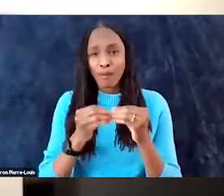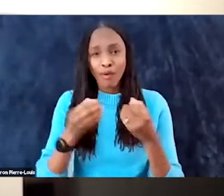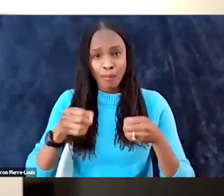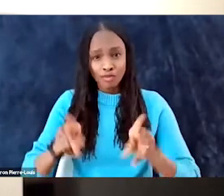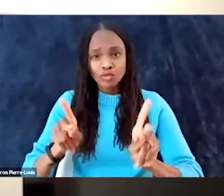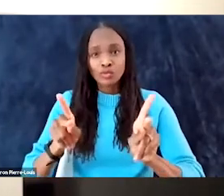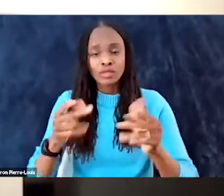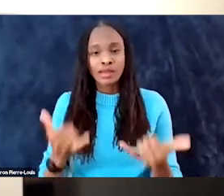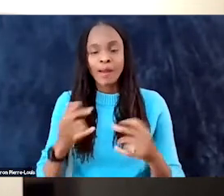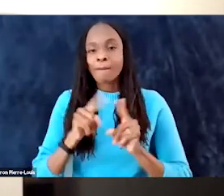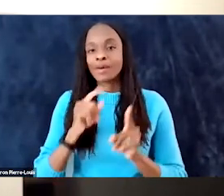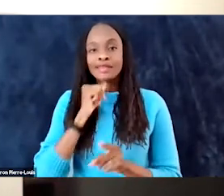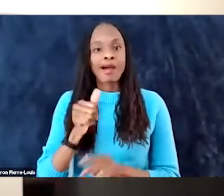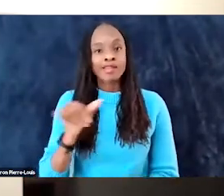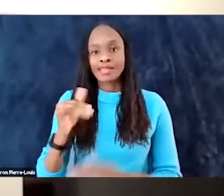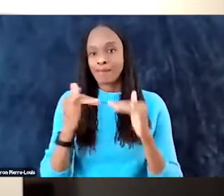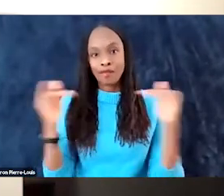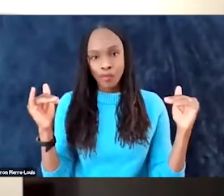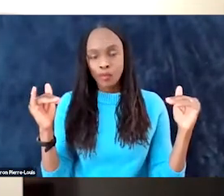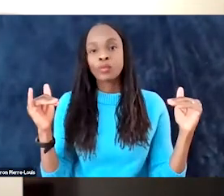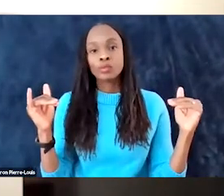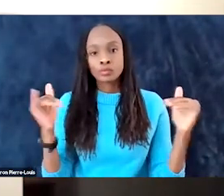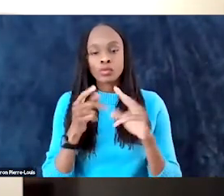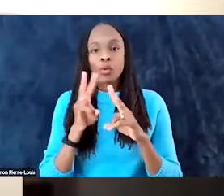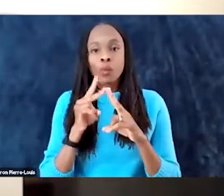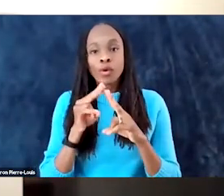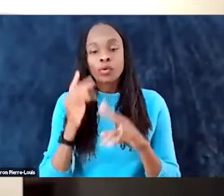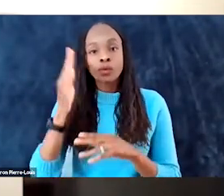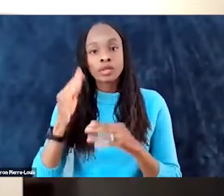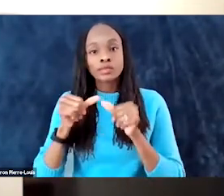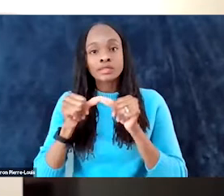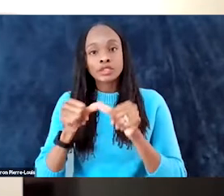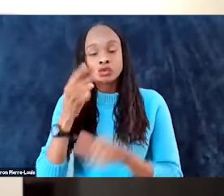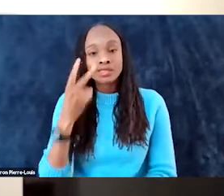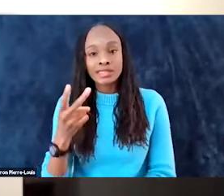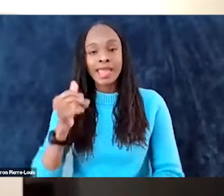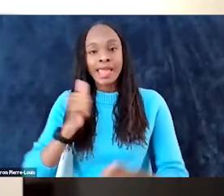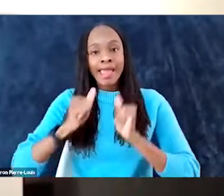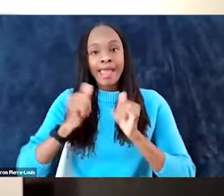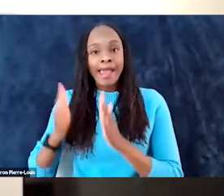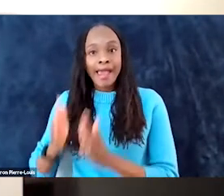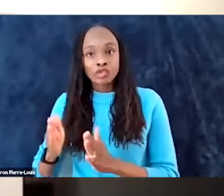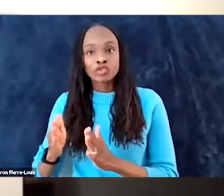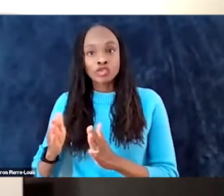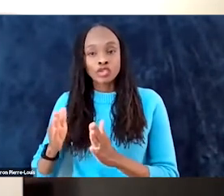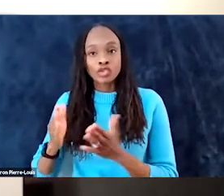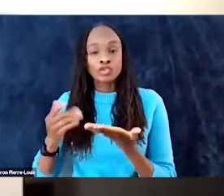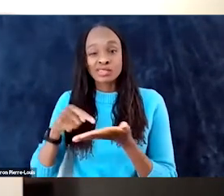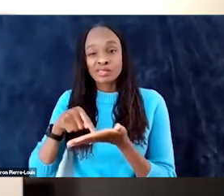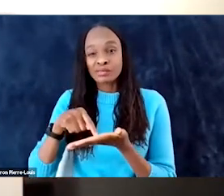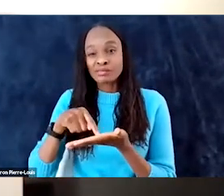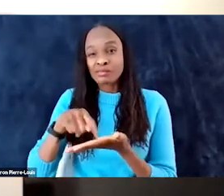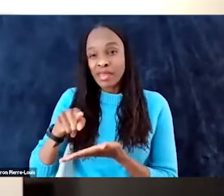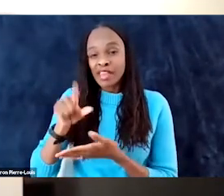it's not at the same levels. Whether we're going to continue to see actors paid potentially